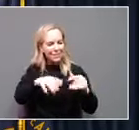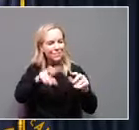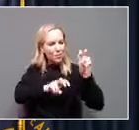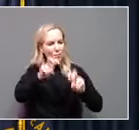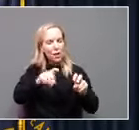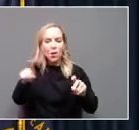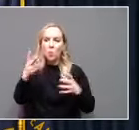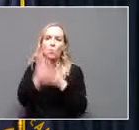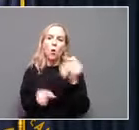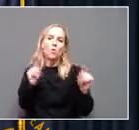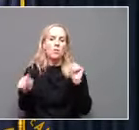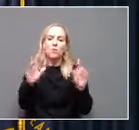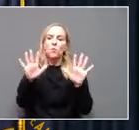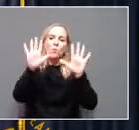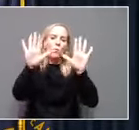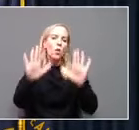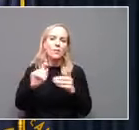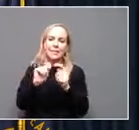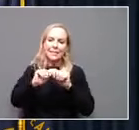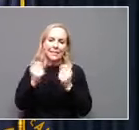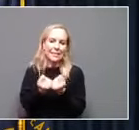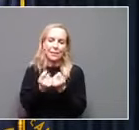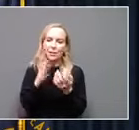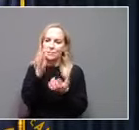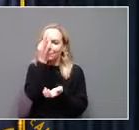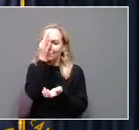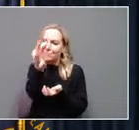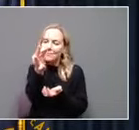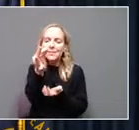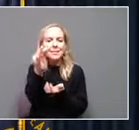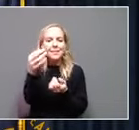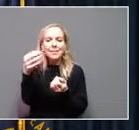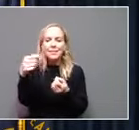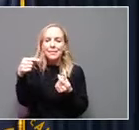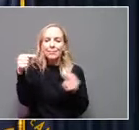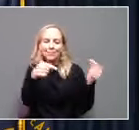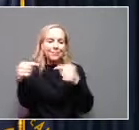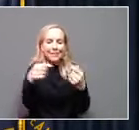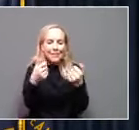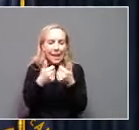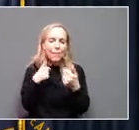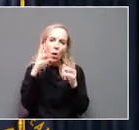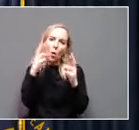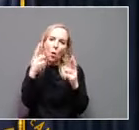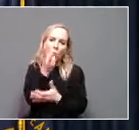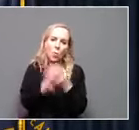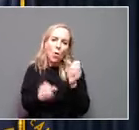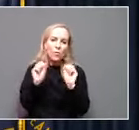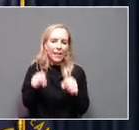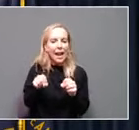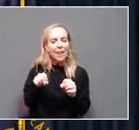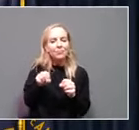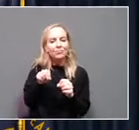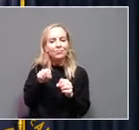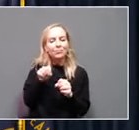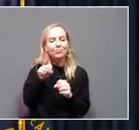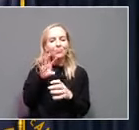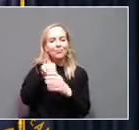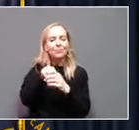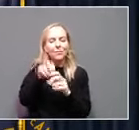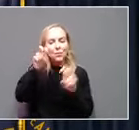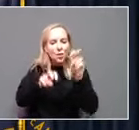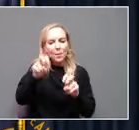was a close game. I hope they both make the tournament. But I know Murray will be a dangerous team